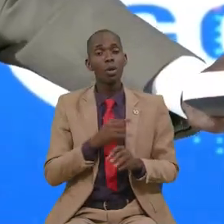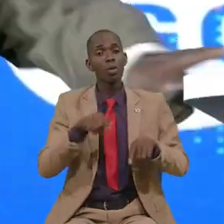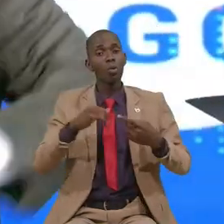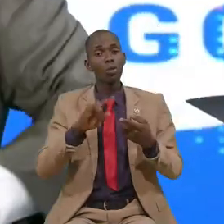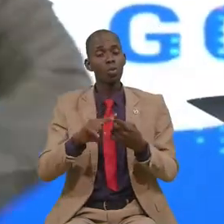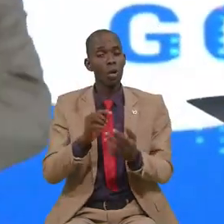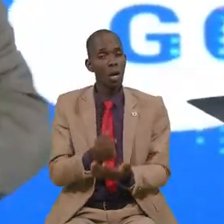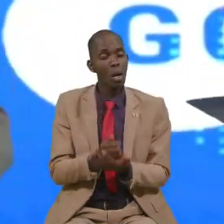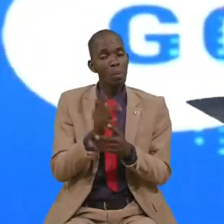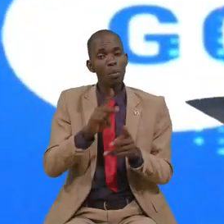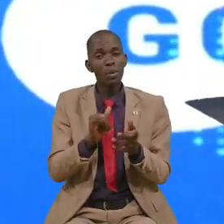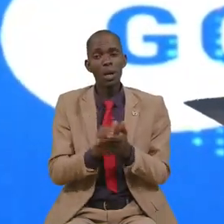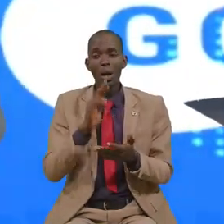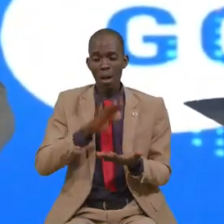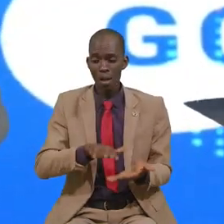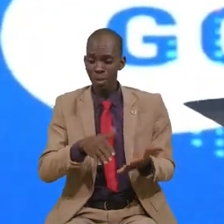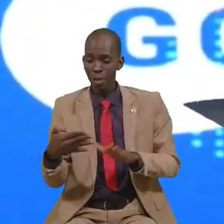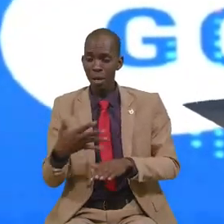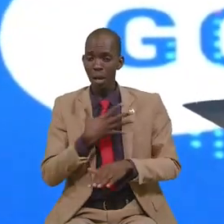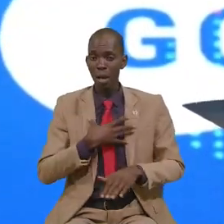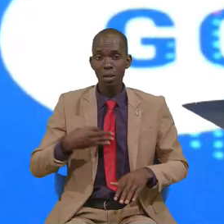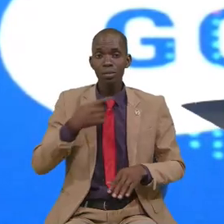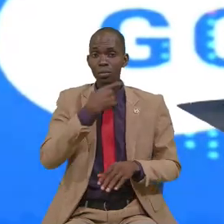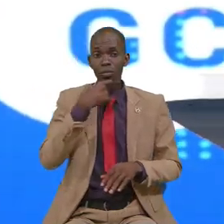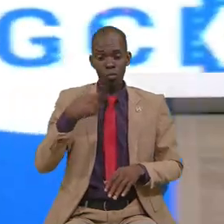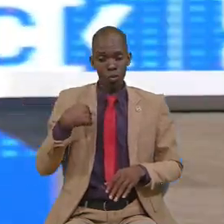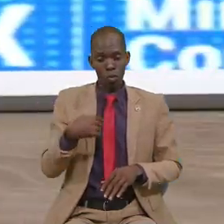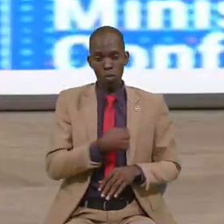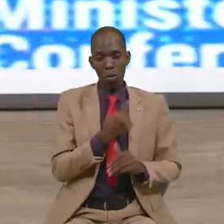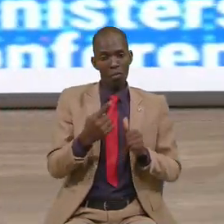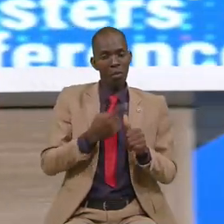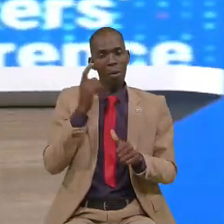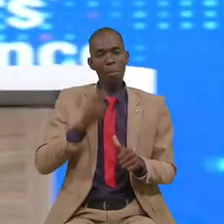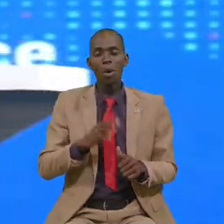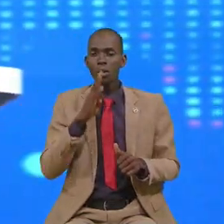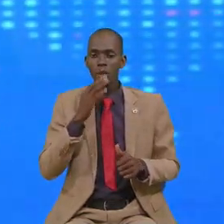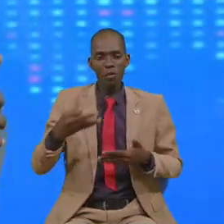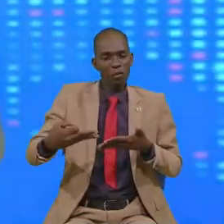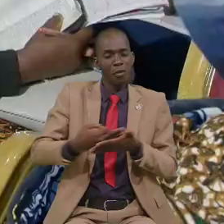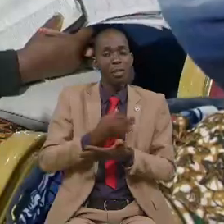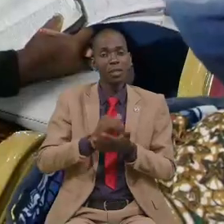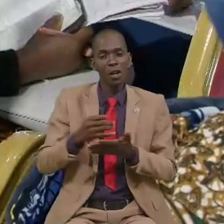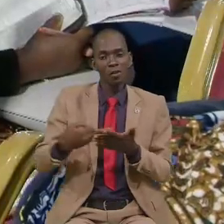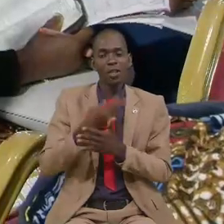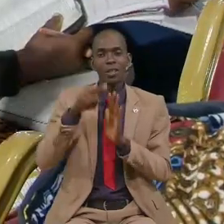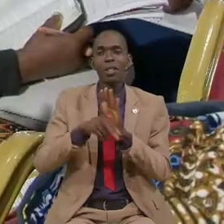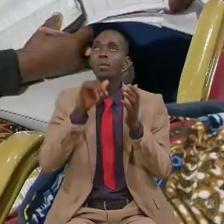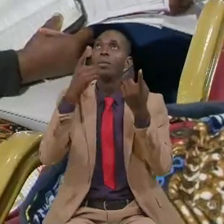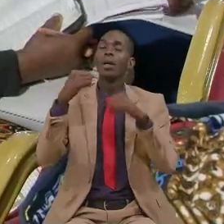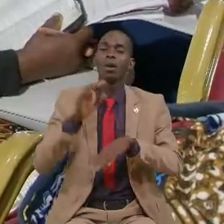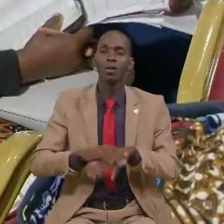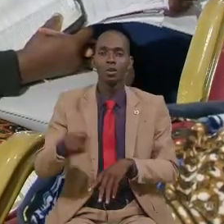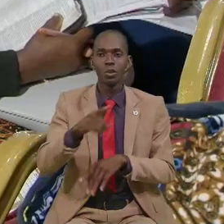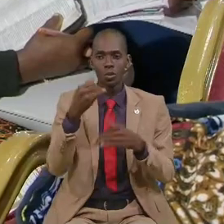dead and dry, we ourselves must be fresh, and that freshness is coming upon you today. It says